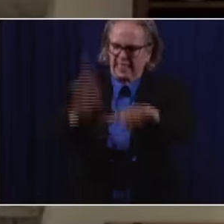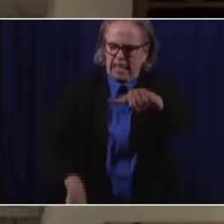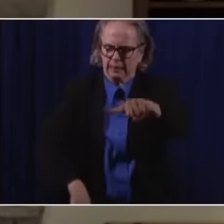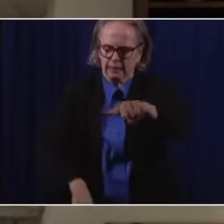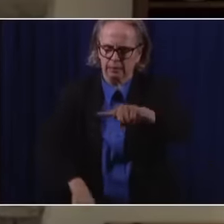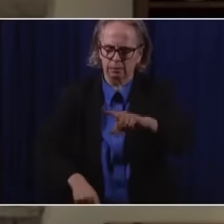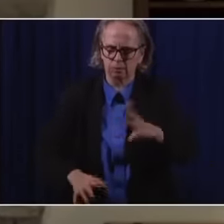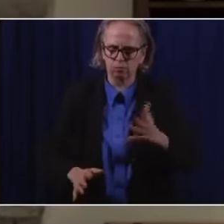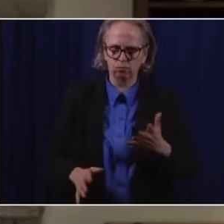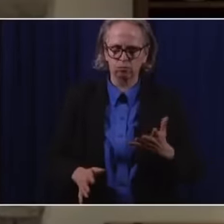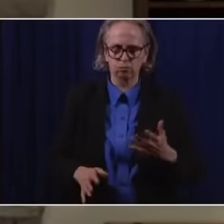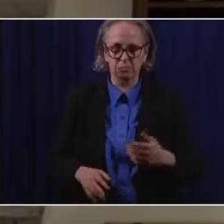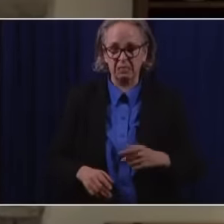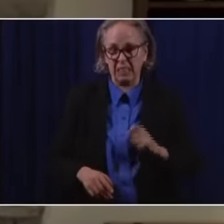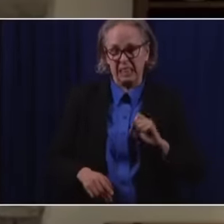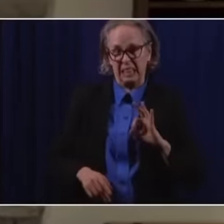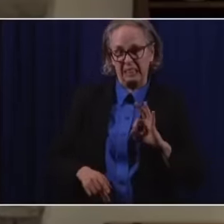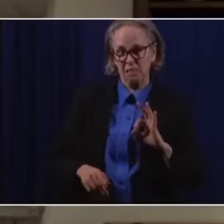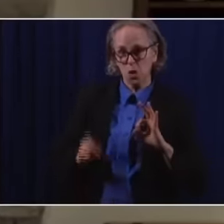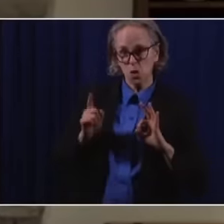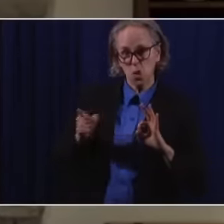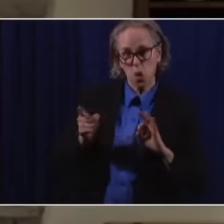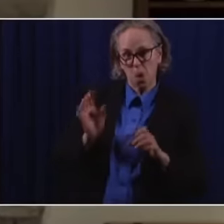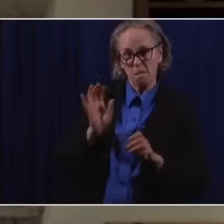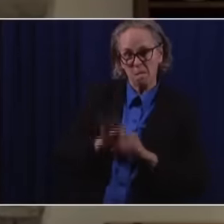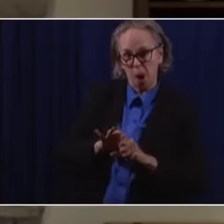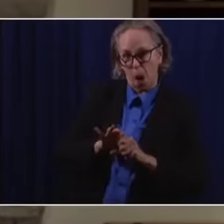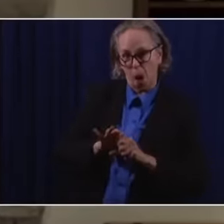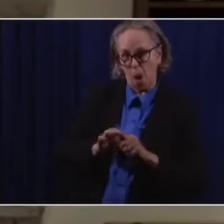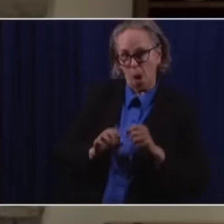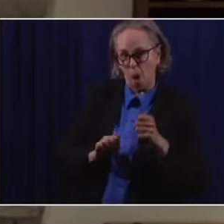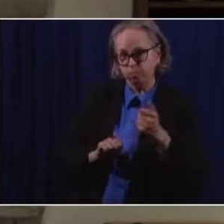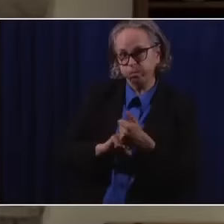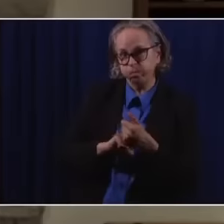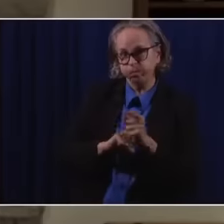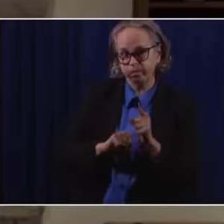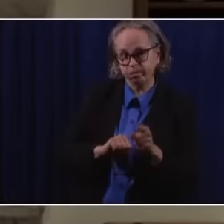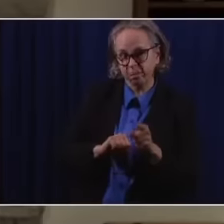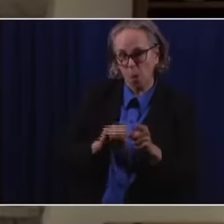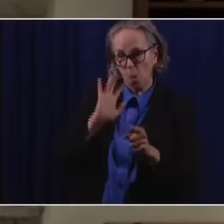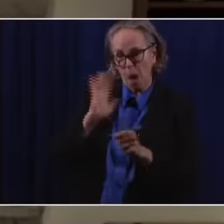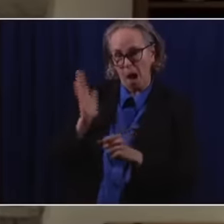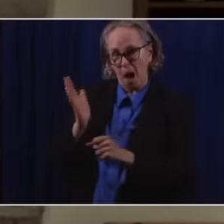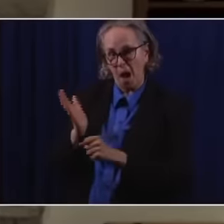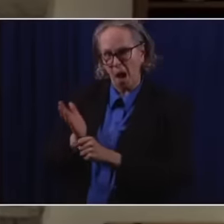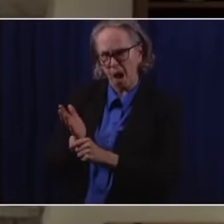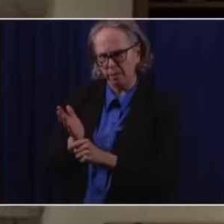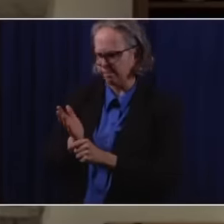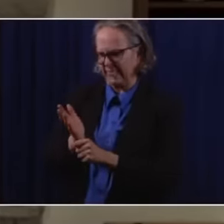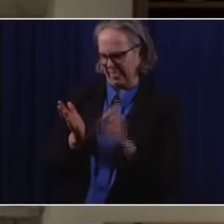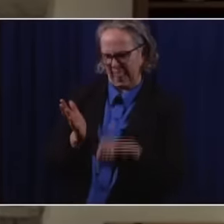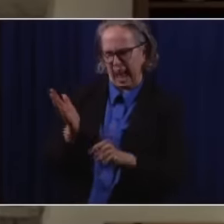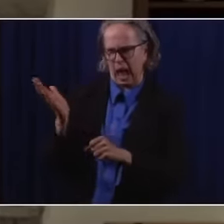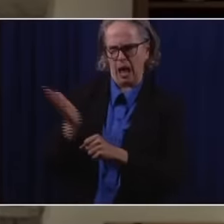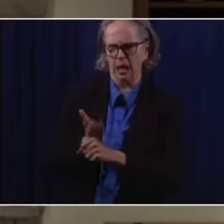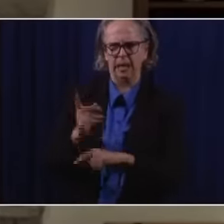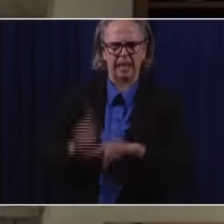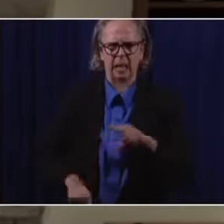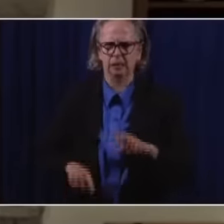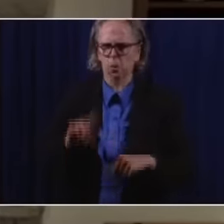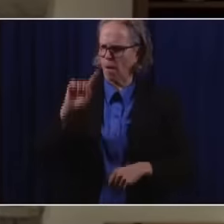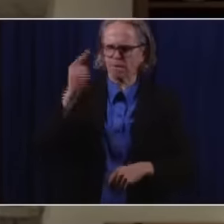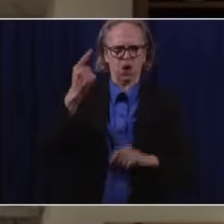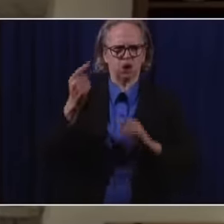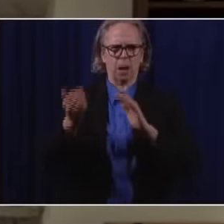job on how you vote. First of all, our ballots are secret and are protected anyway.